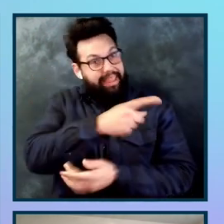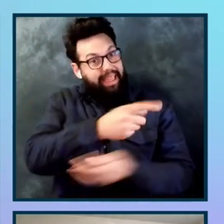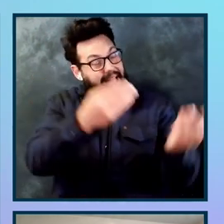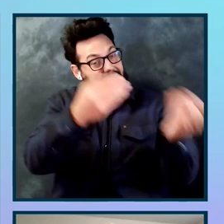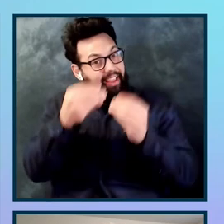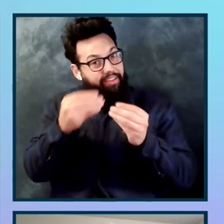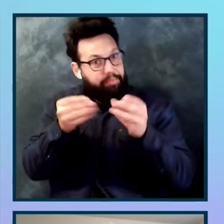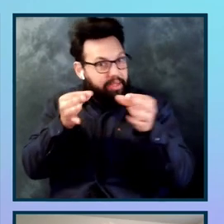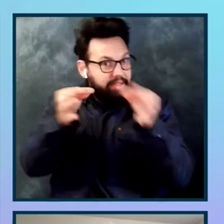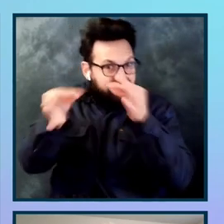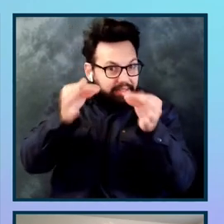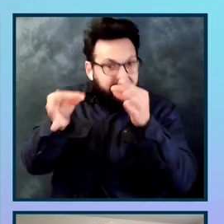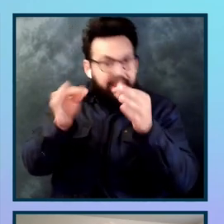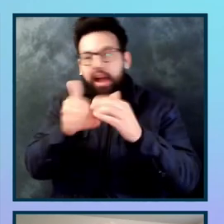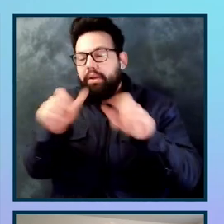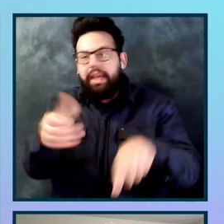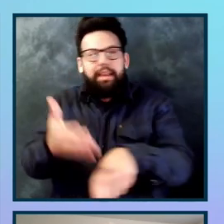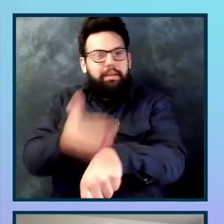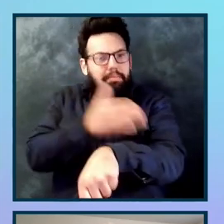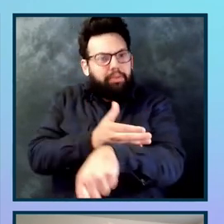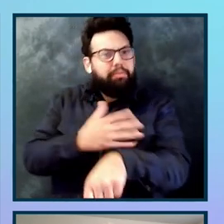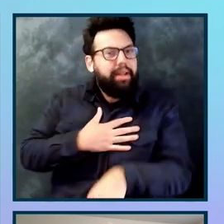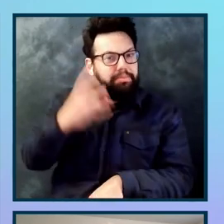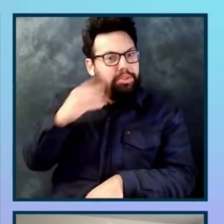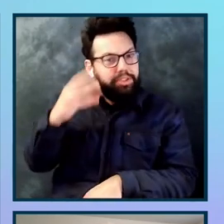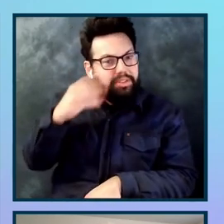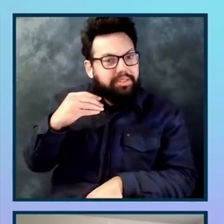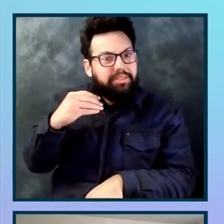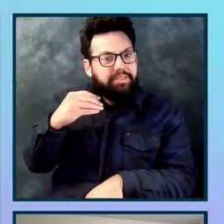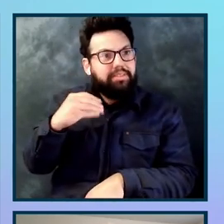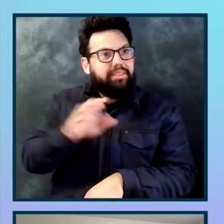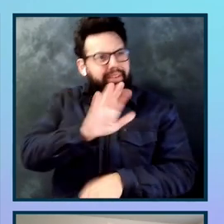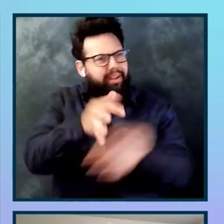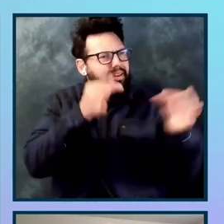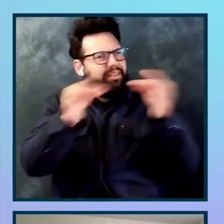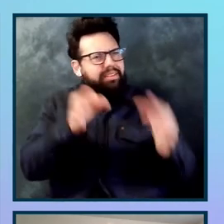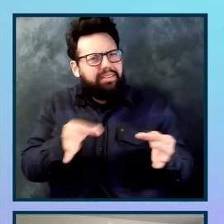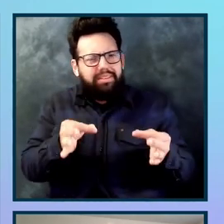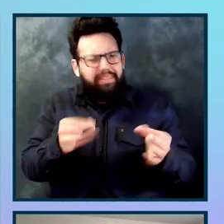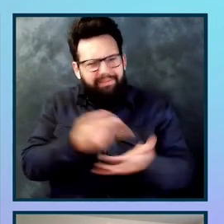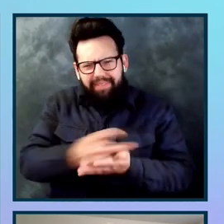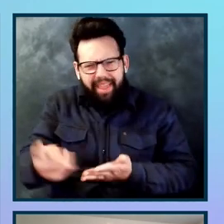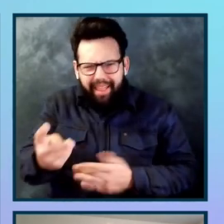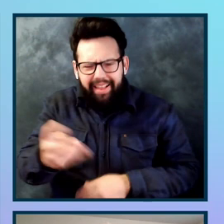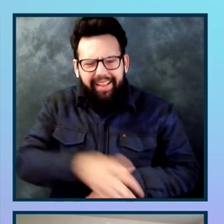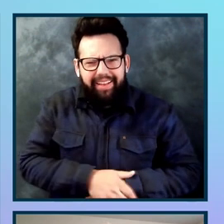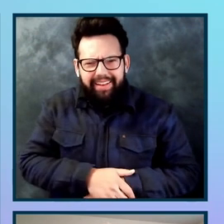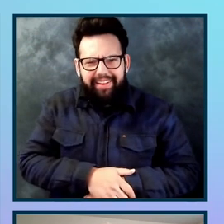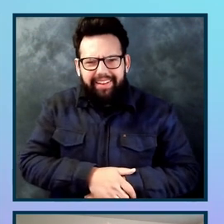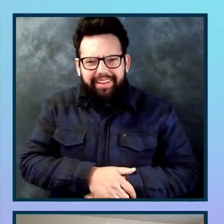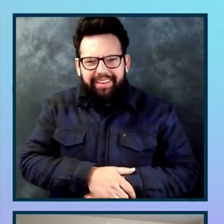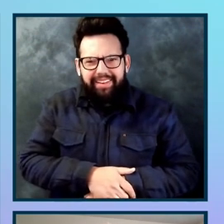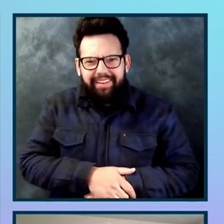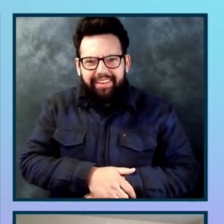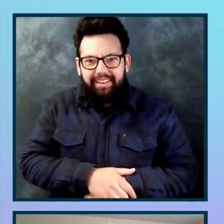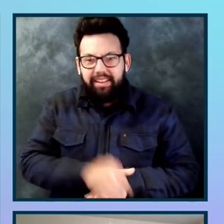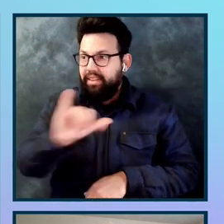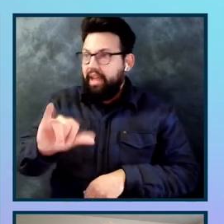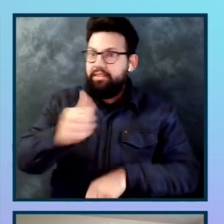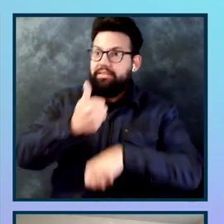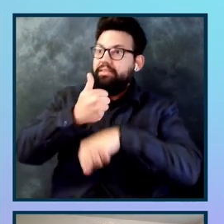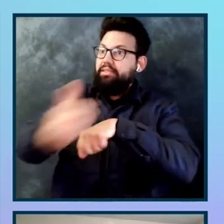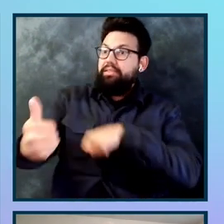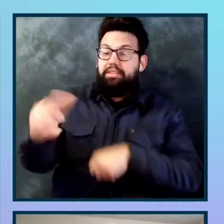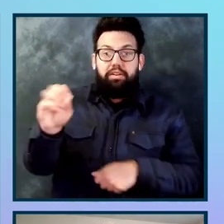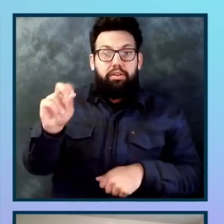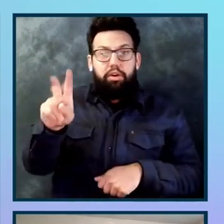to have a more improved experience. Those directions didn't work. That's not technically the fault of the overlay provider, right?